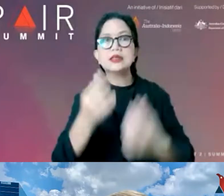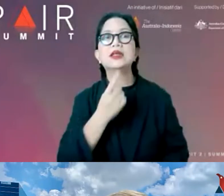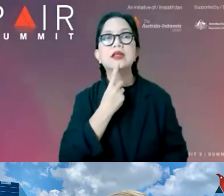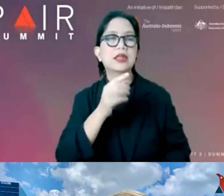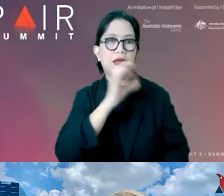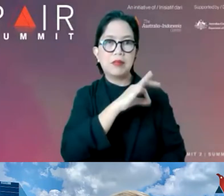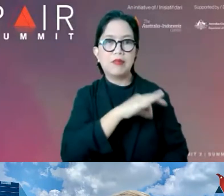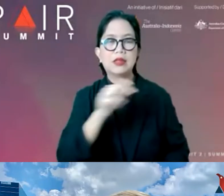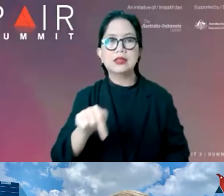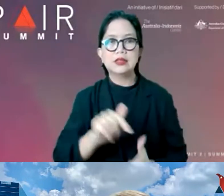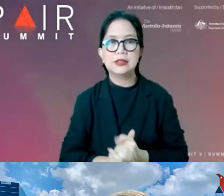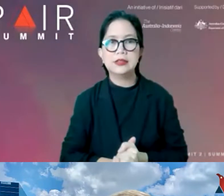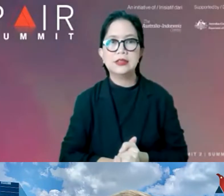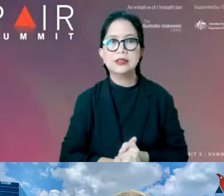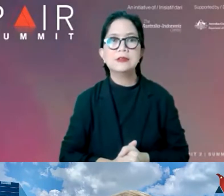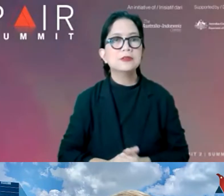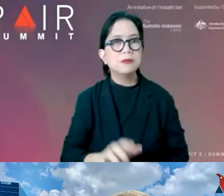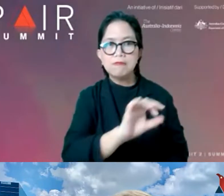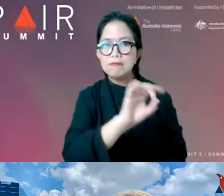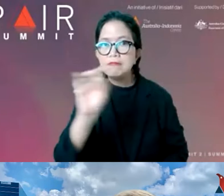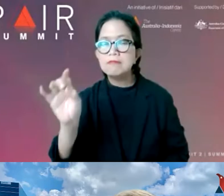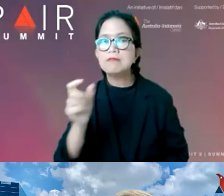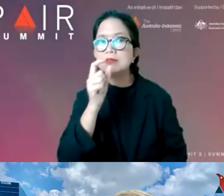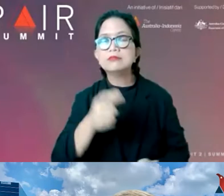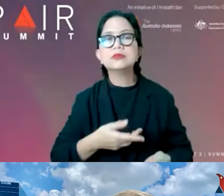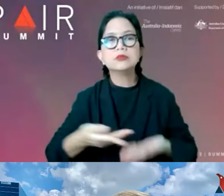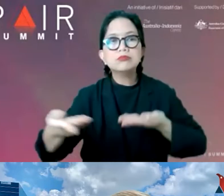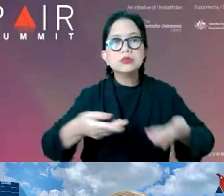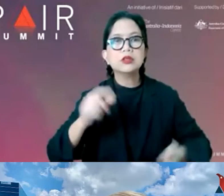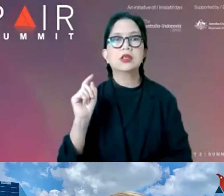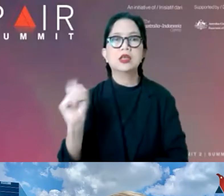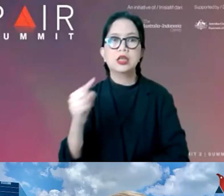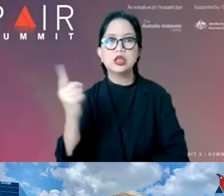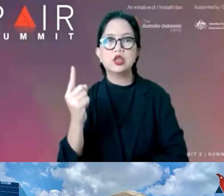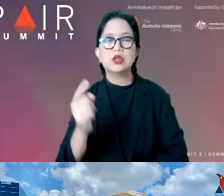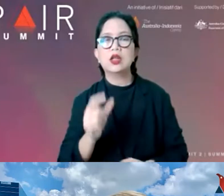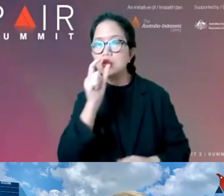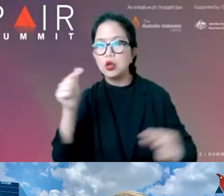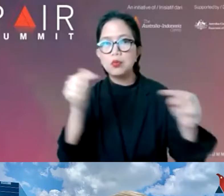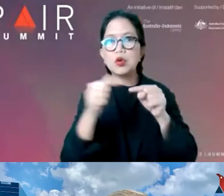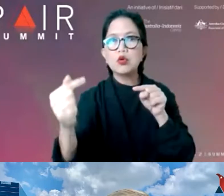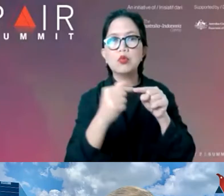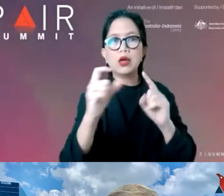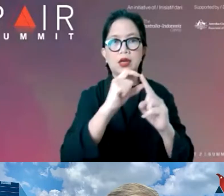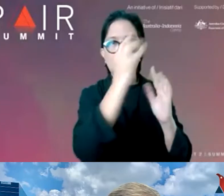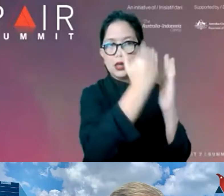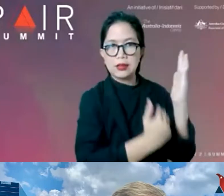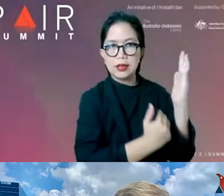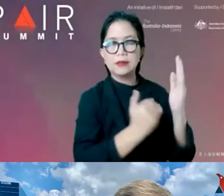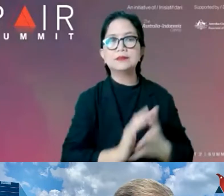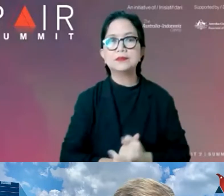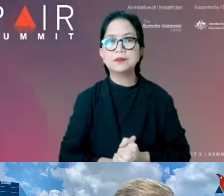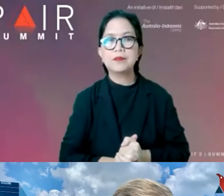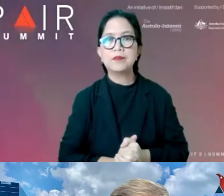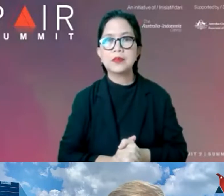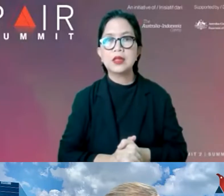whether that's a national approach, whether it's a data integration, whatever it is. And then, of course, leading to that, or from that, is